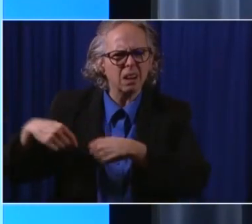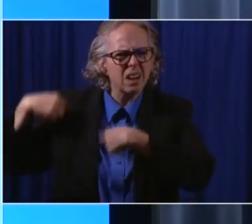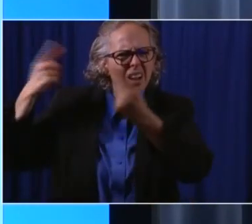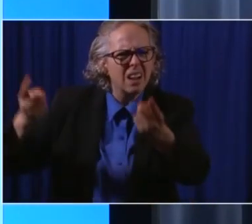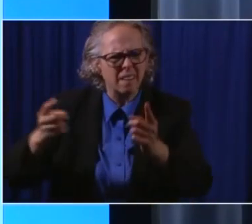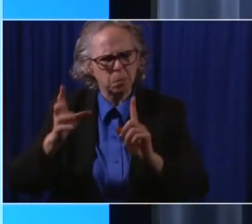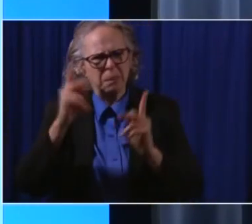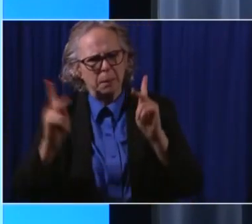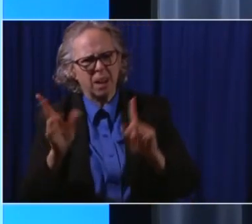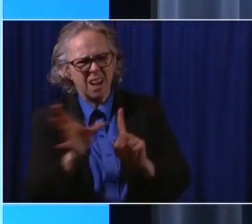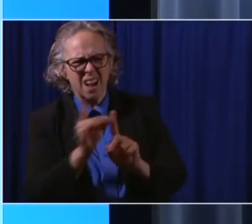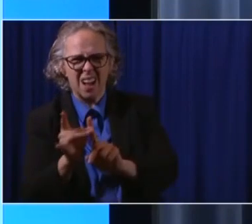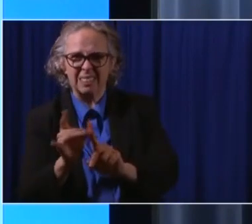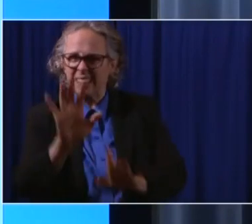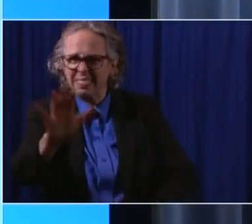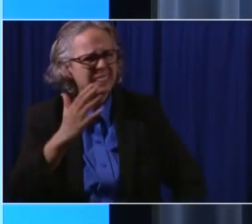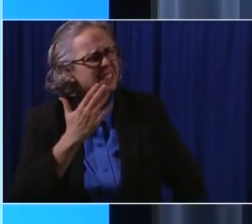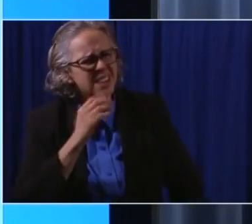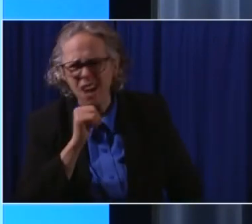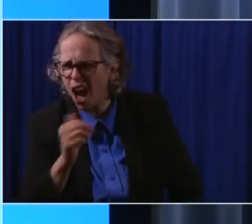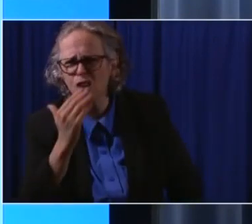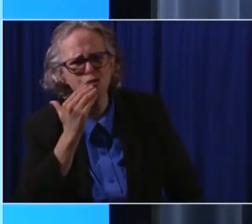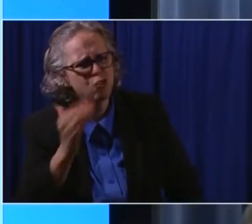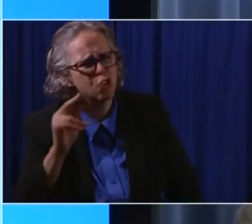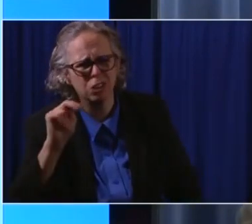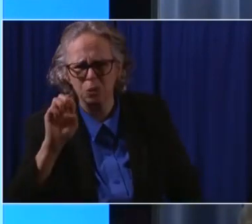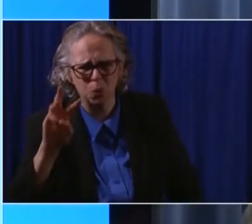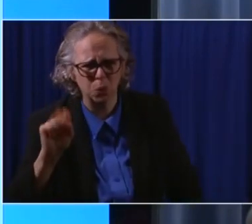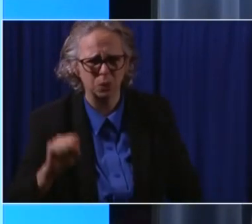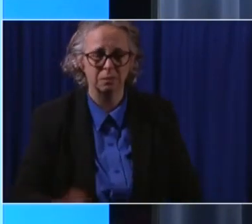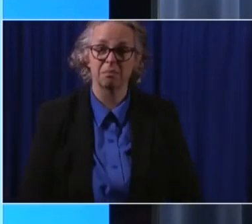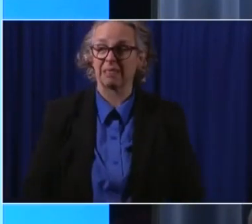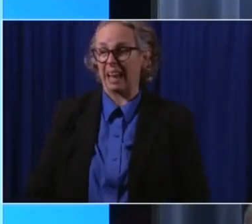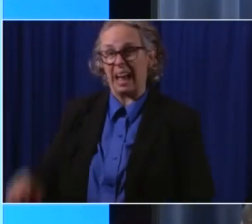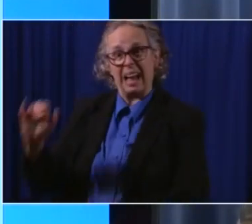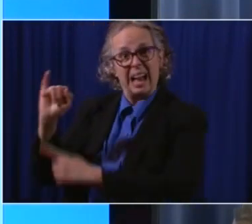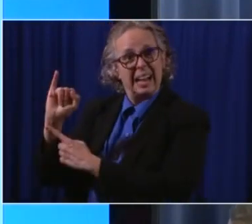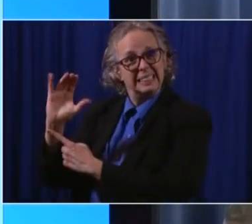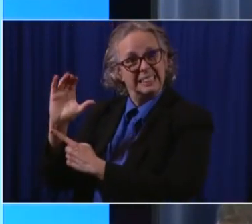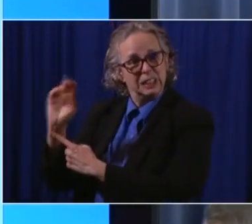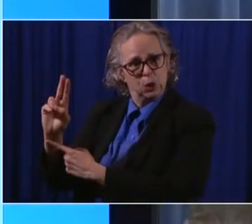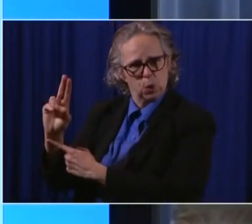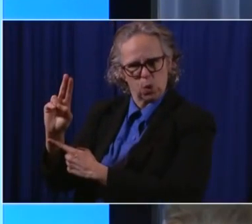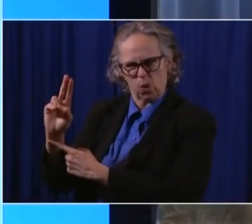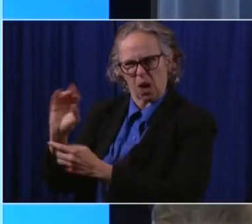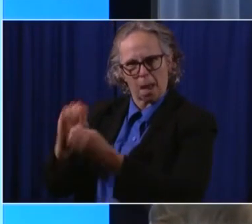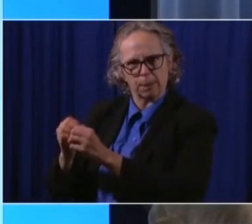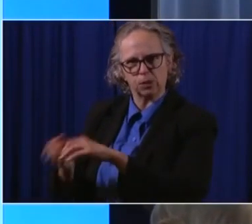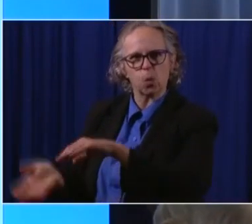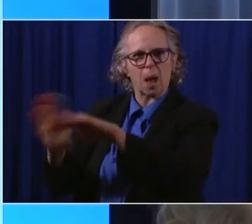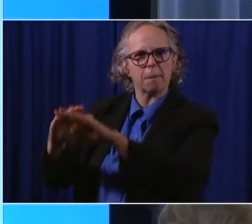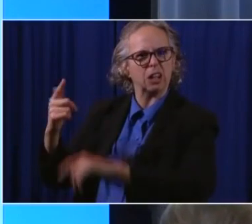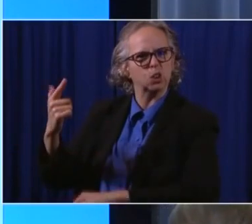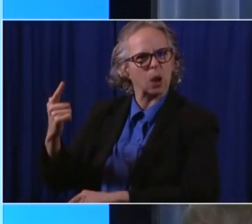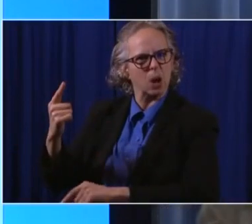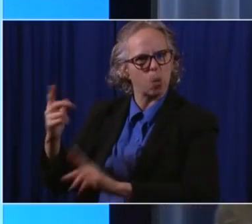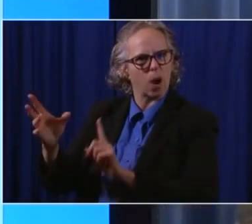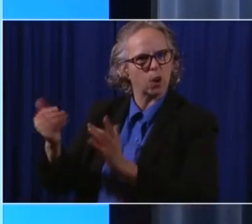good news. If you look at ICU admissions, these are up a little bit above the